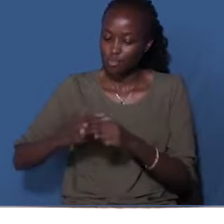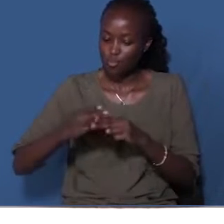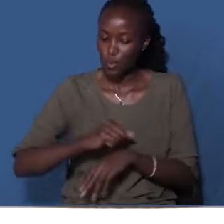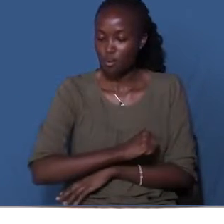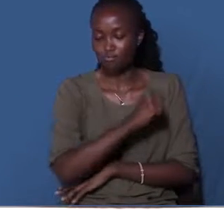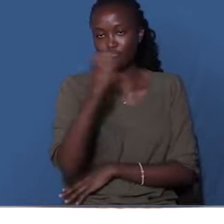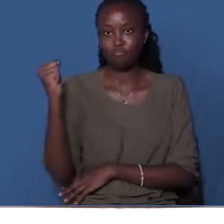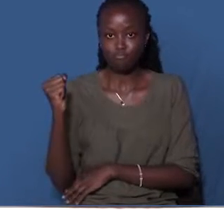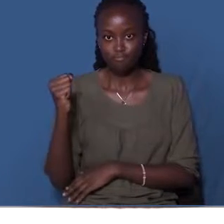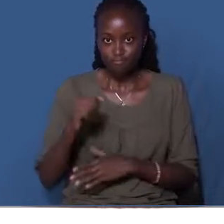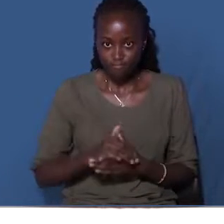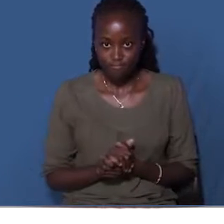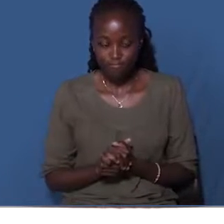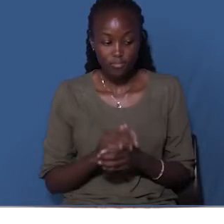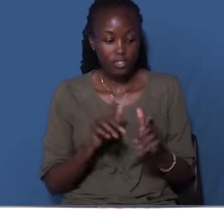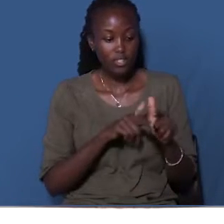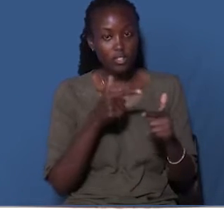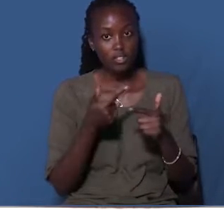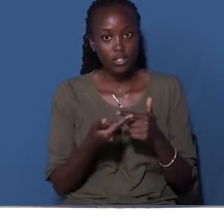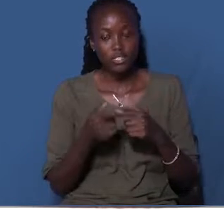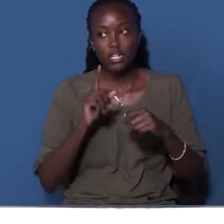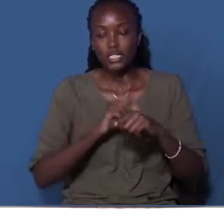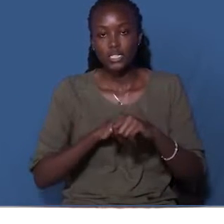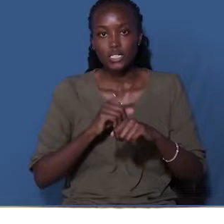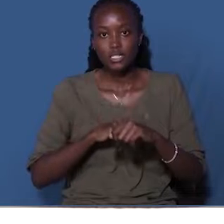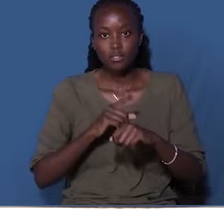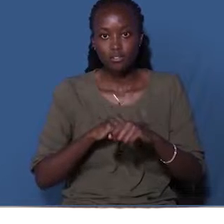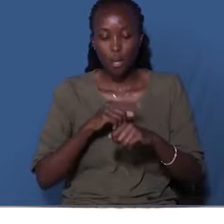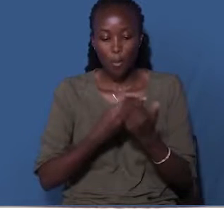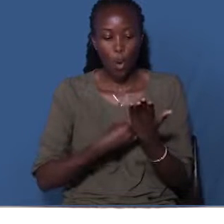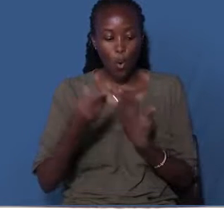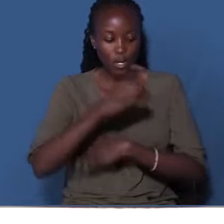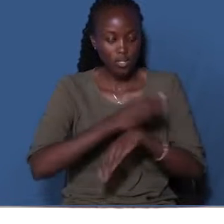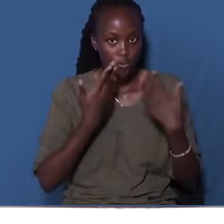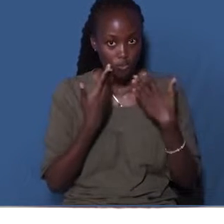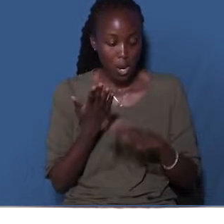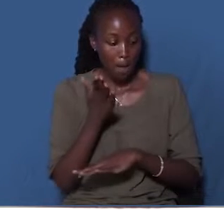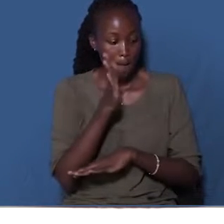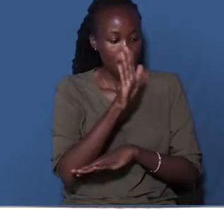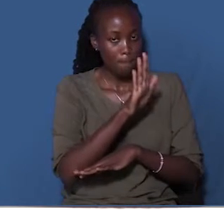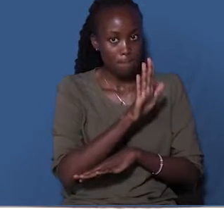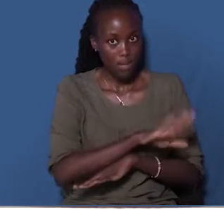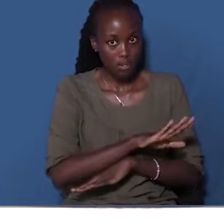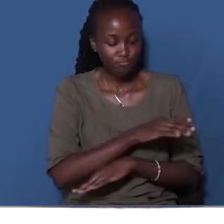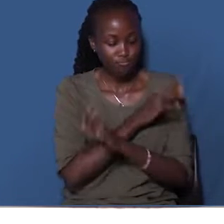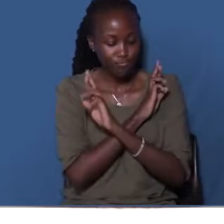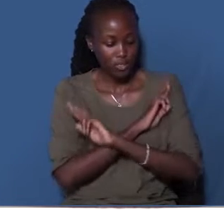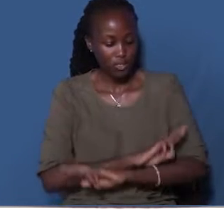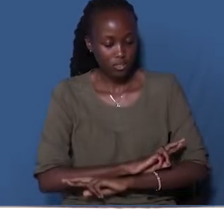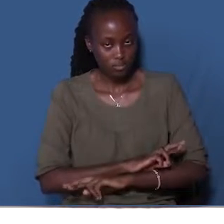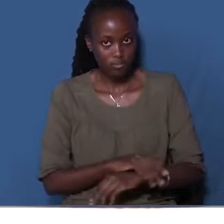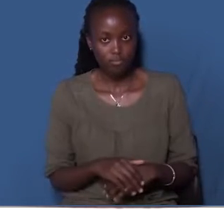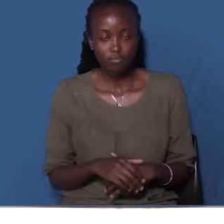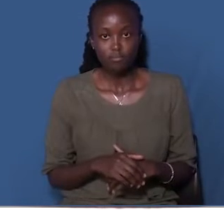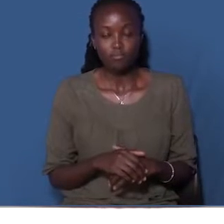again. Then they return after Sabbath with the ladies and they take a break because it was Sabbath.